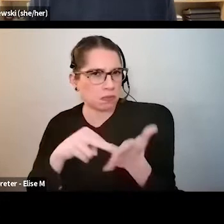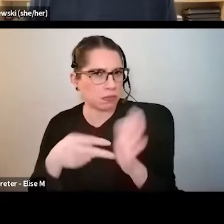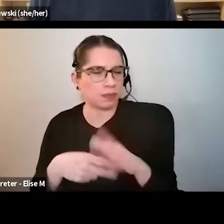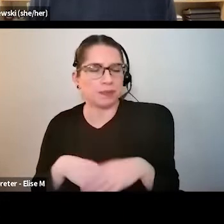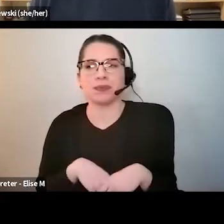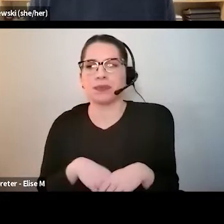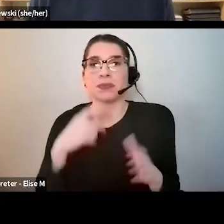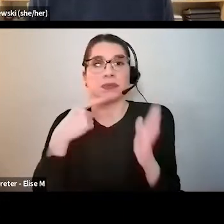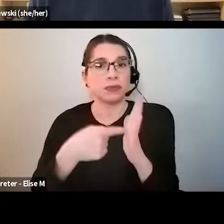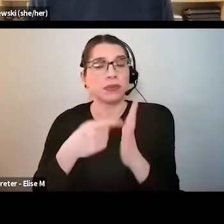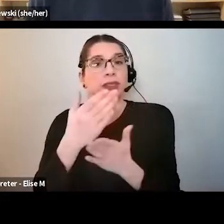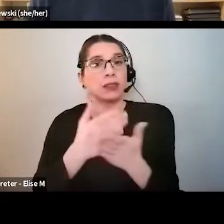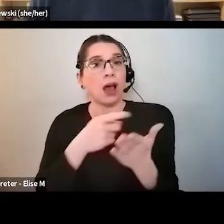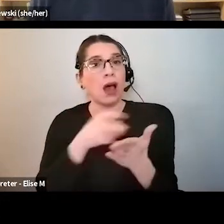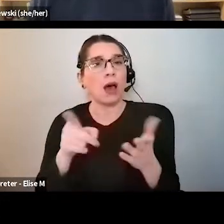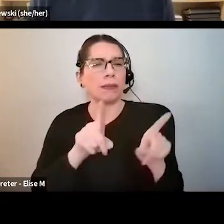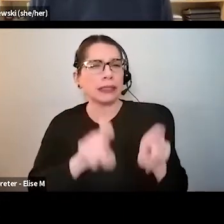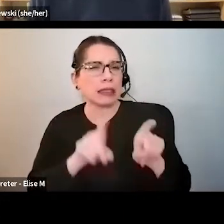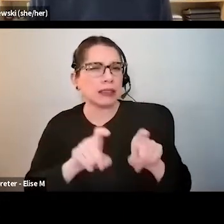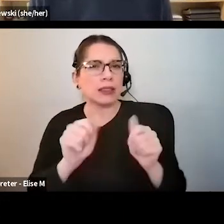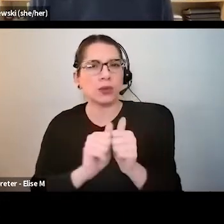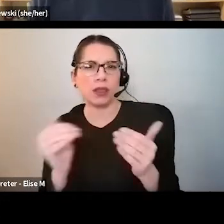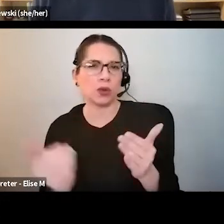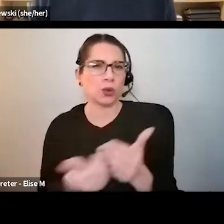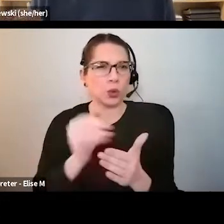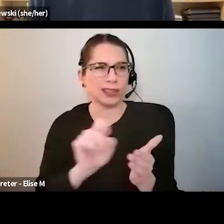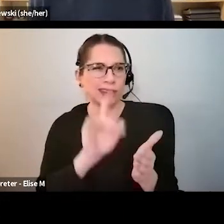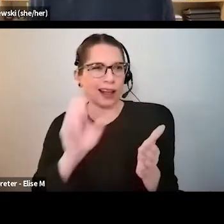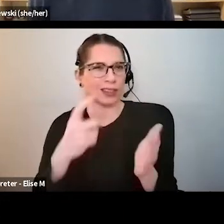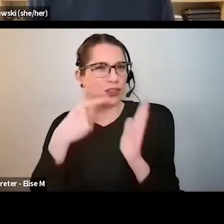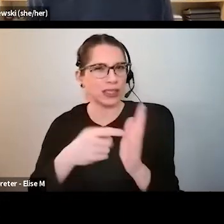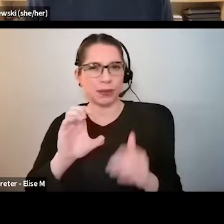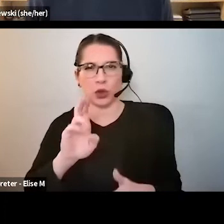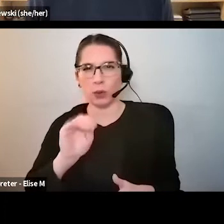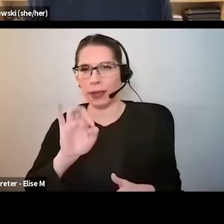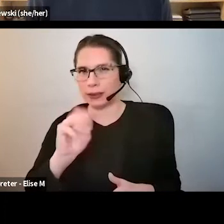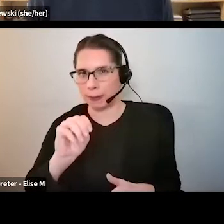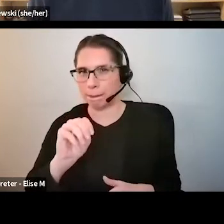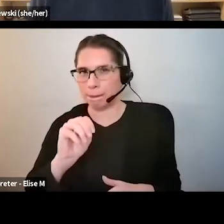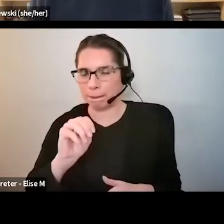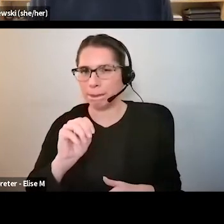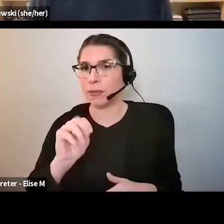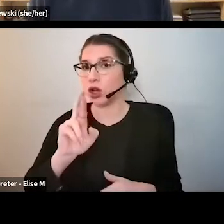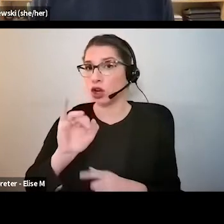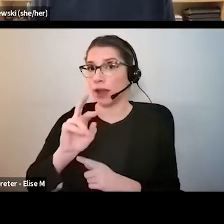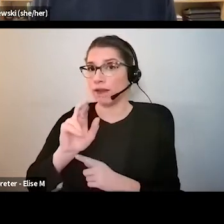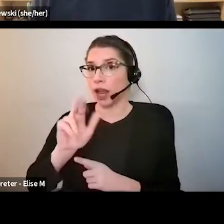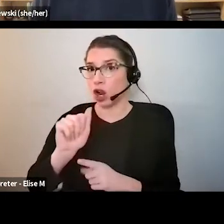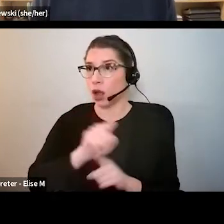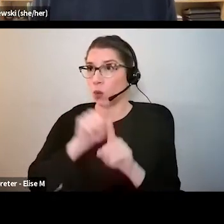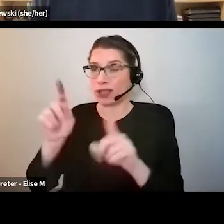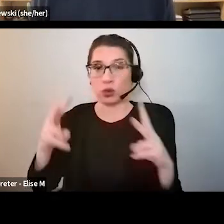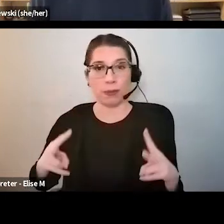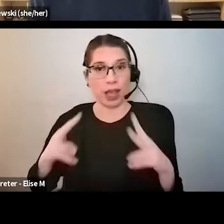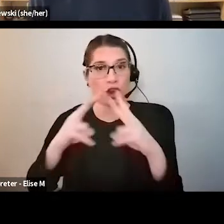some experimented with avant-garde styles like Cubism. Rivera, in fact, spent several years in Paris as a young